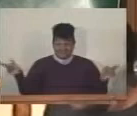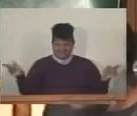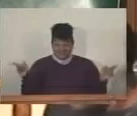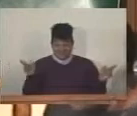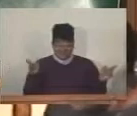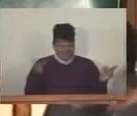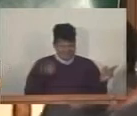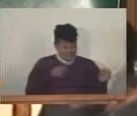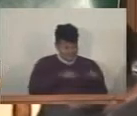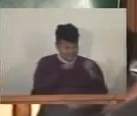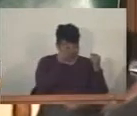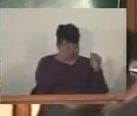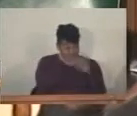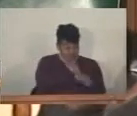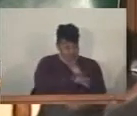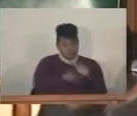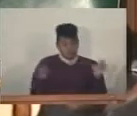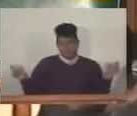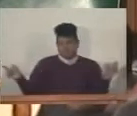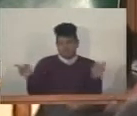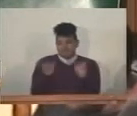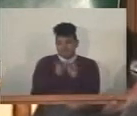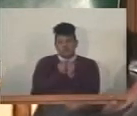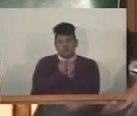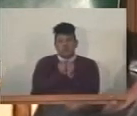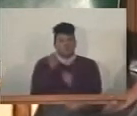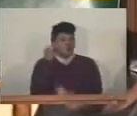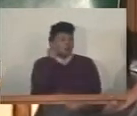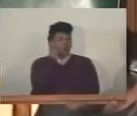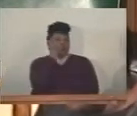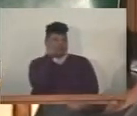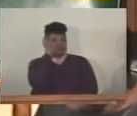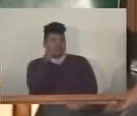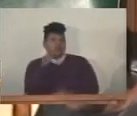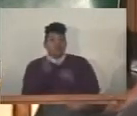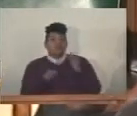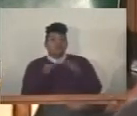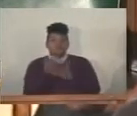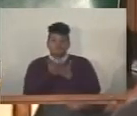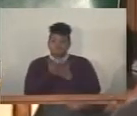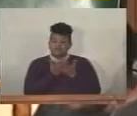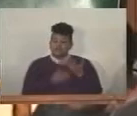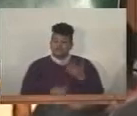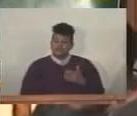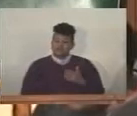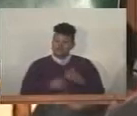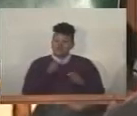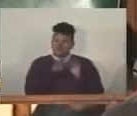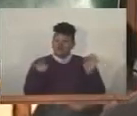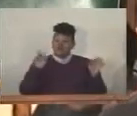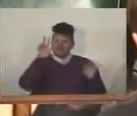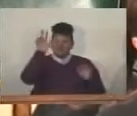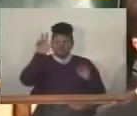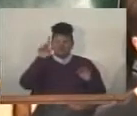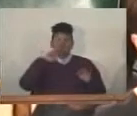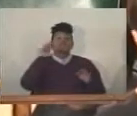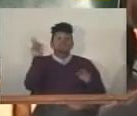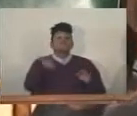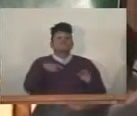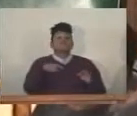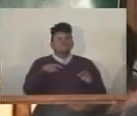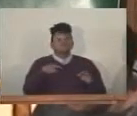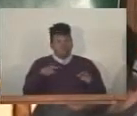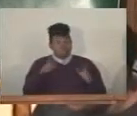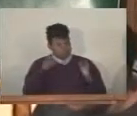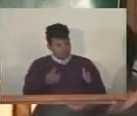fact, arise out of a single act or a series of acts, they form part of a series of offences of the same or